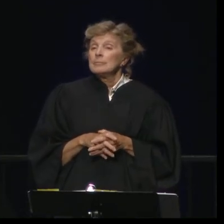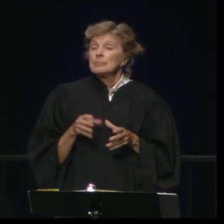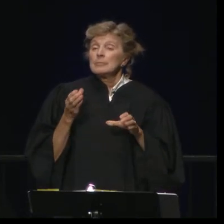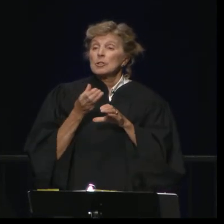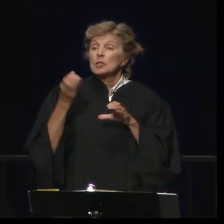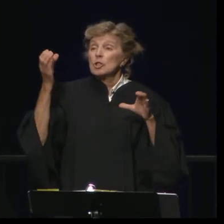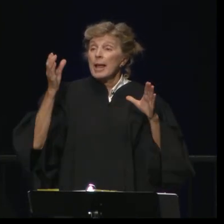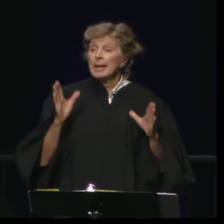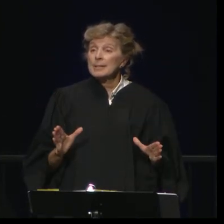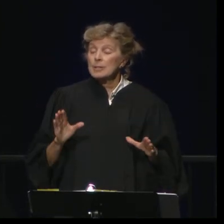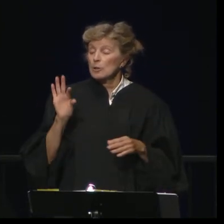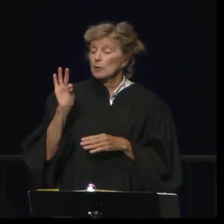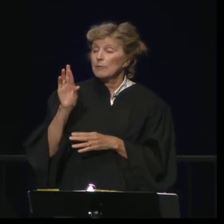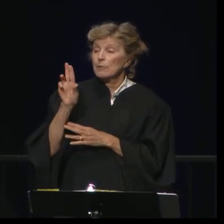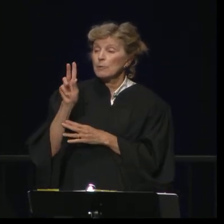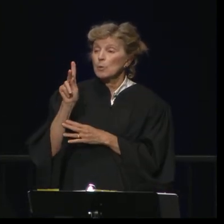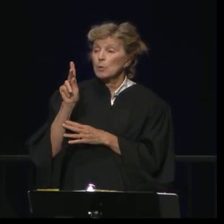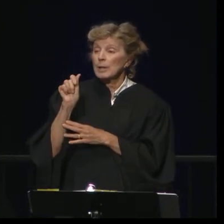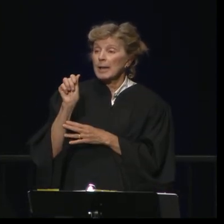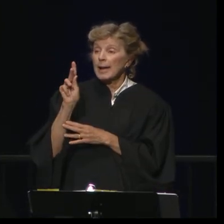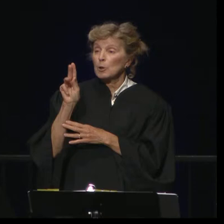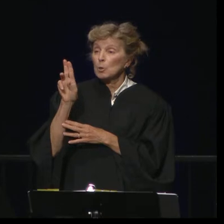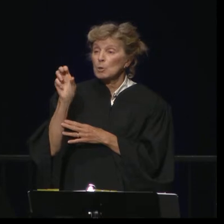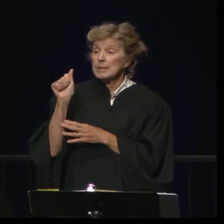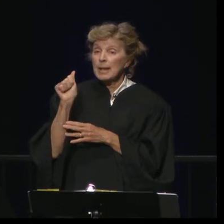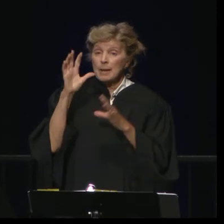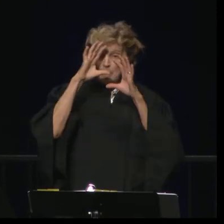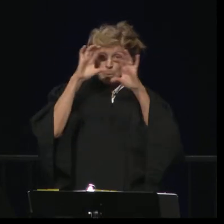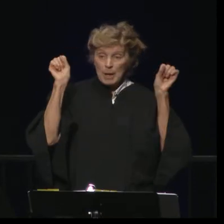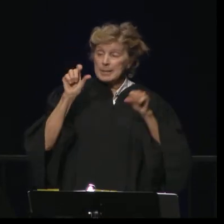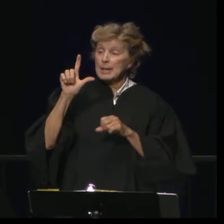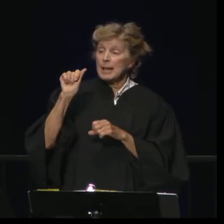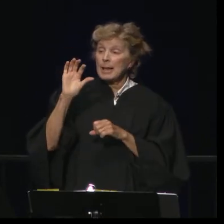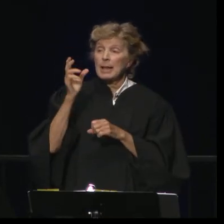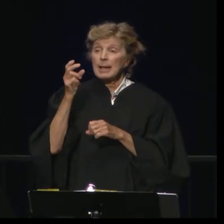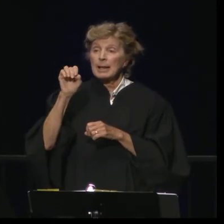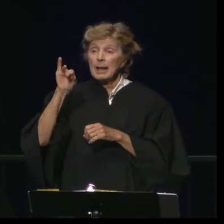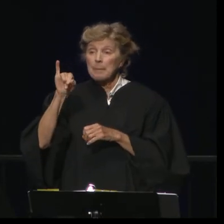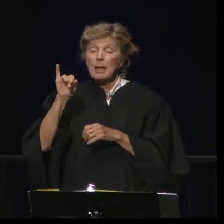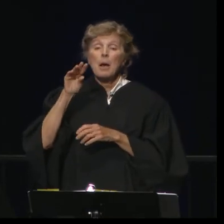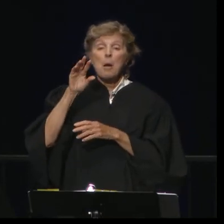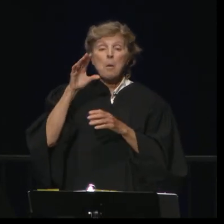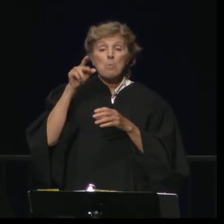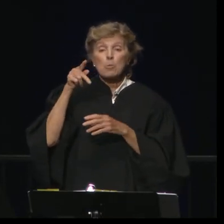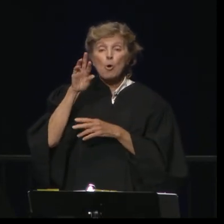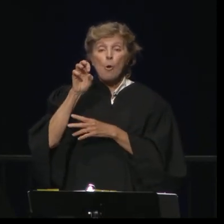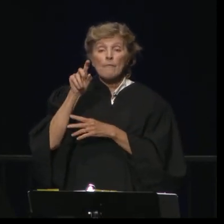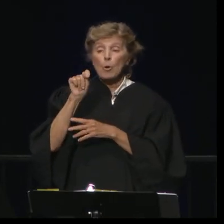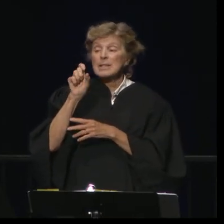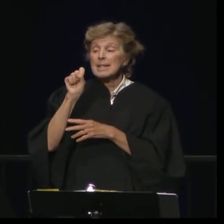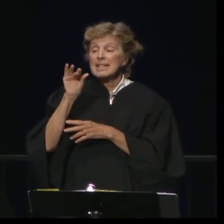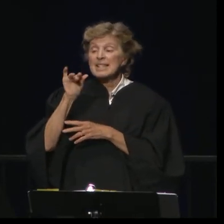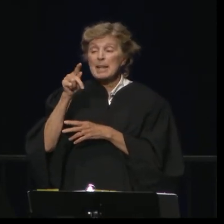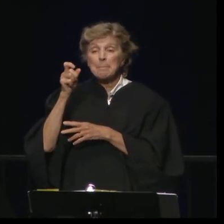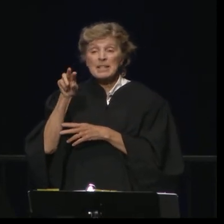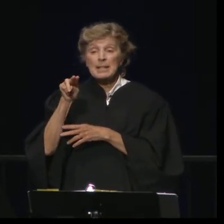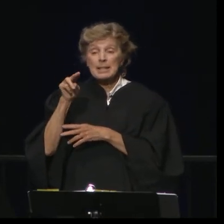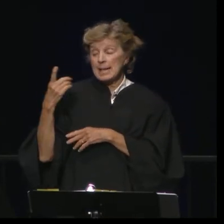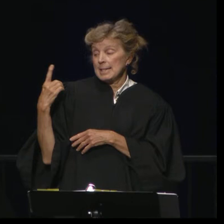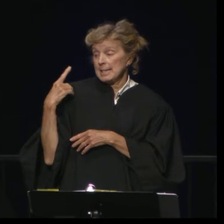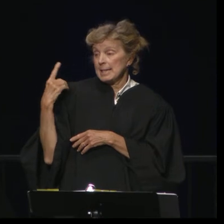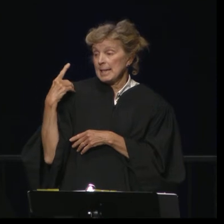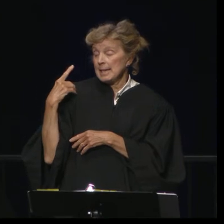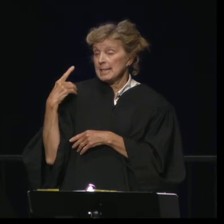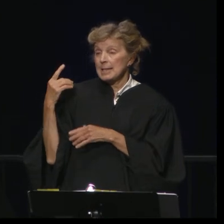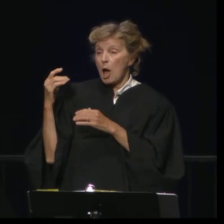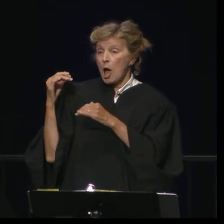Chancellor Fukakusa, President Lekemi, Provost Simpson, deans, esteemed